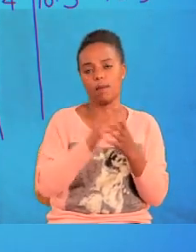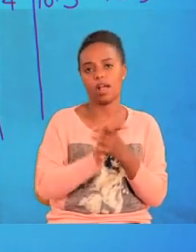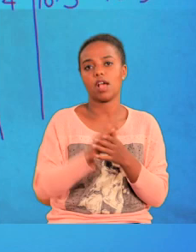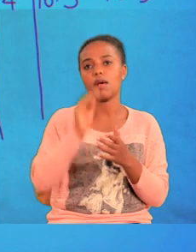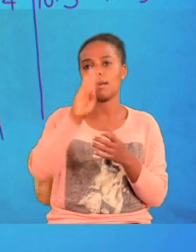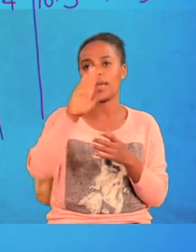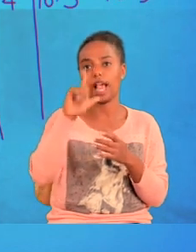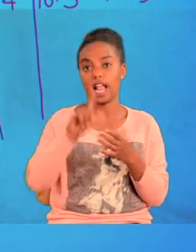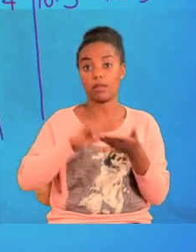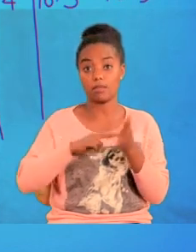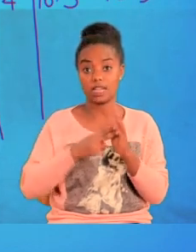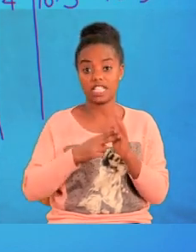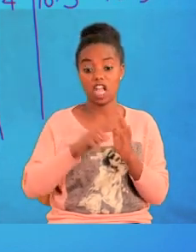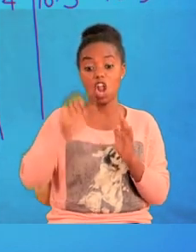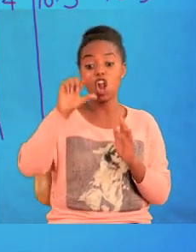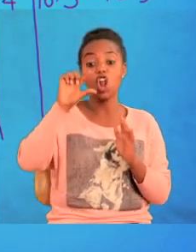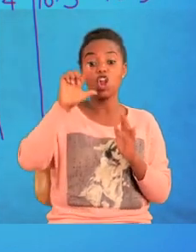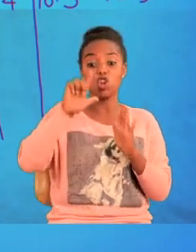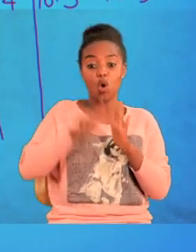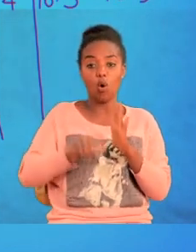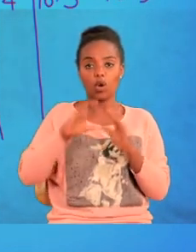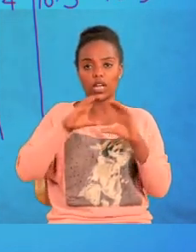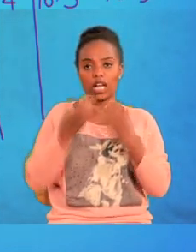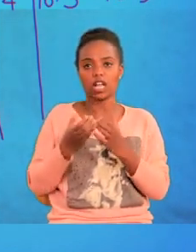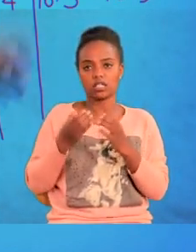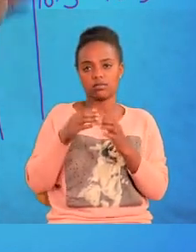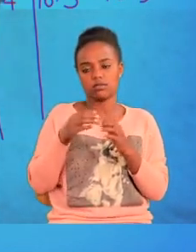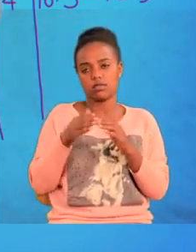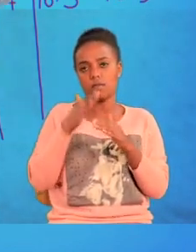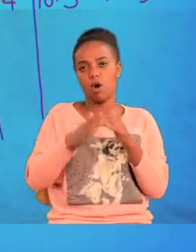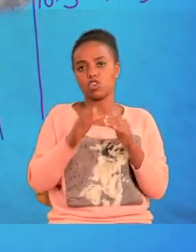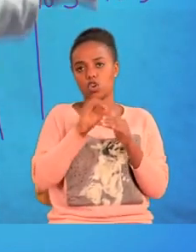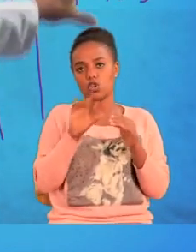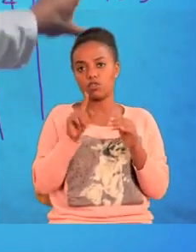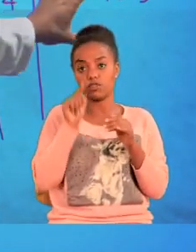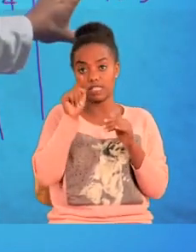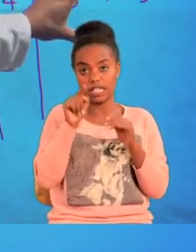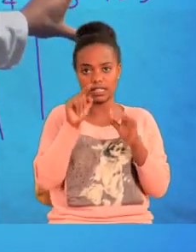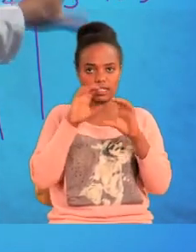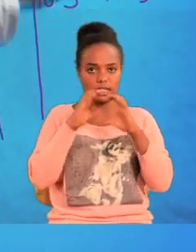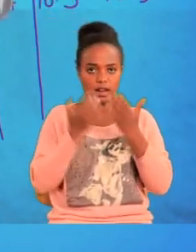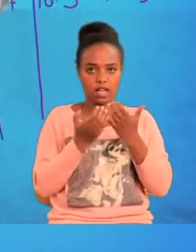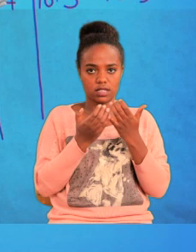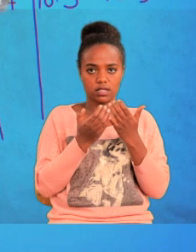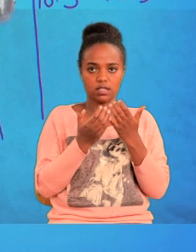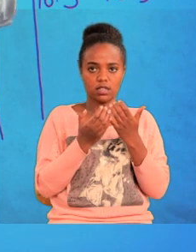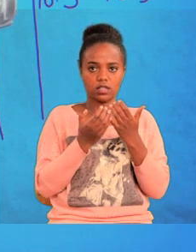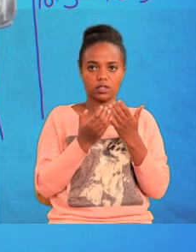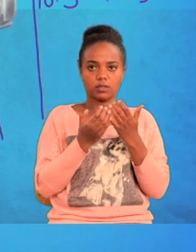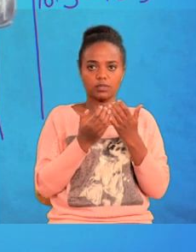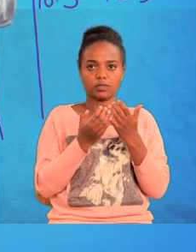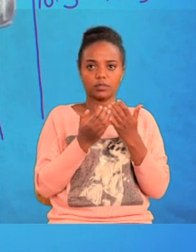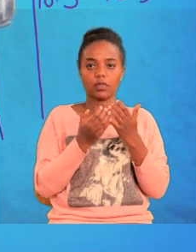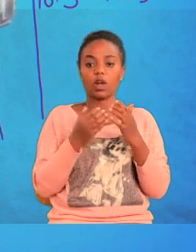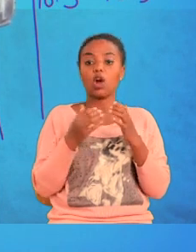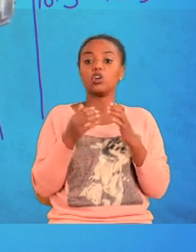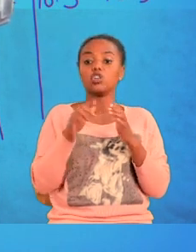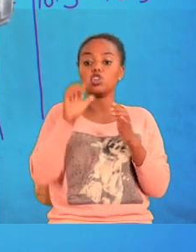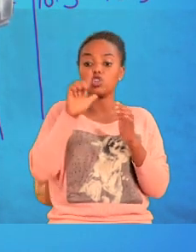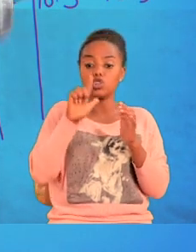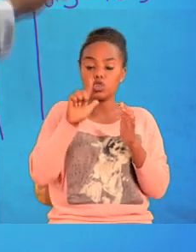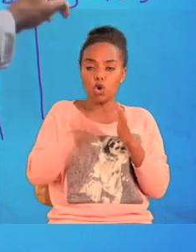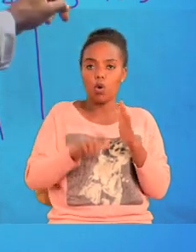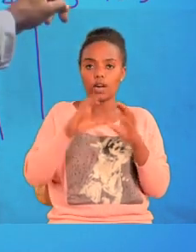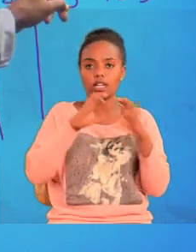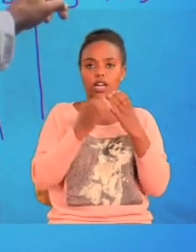lower class boundary of the modal class. This is a class boundary. The lower class boundary for the first class